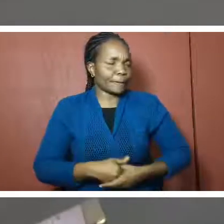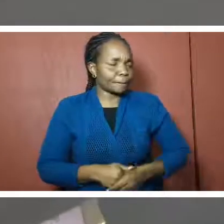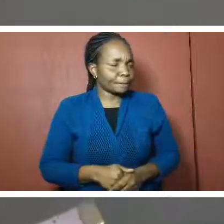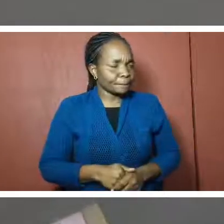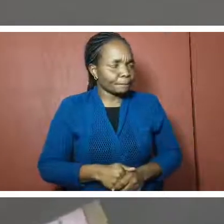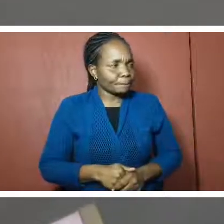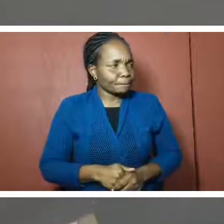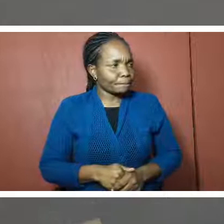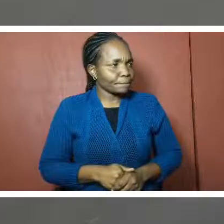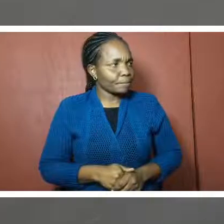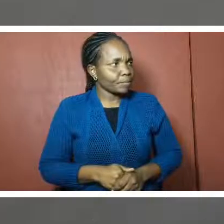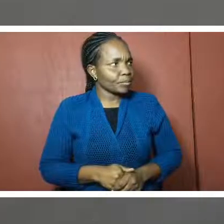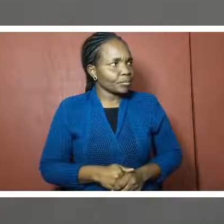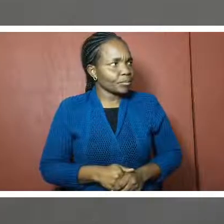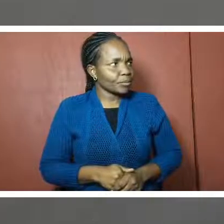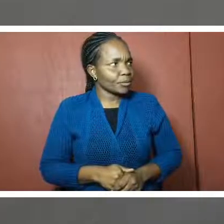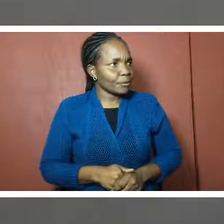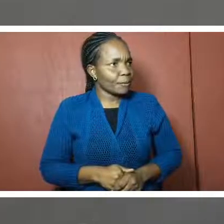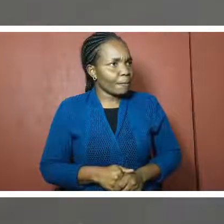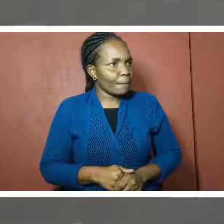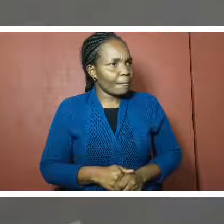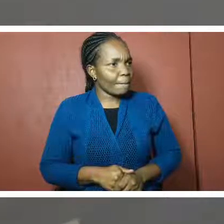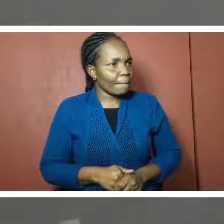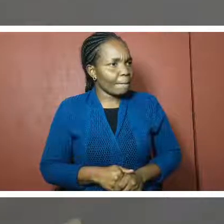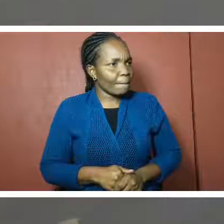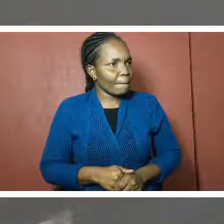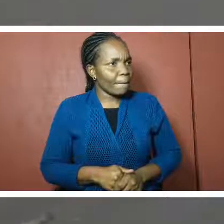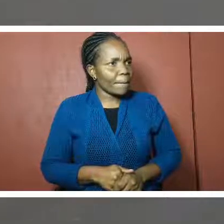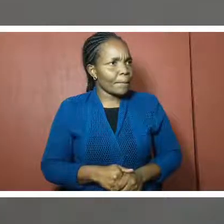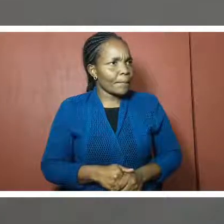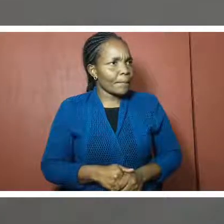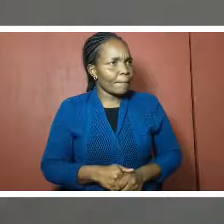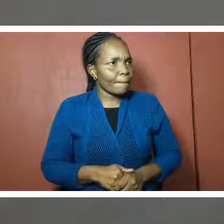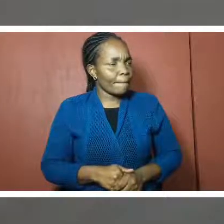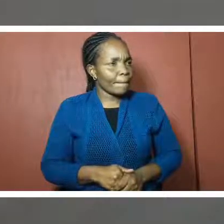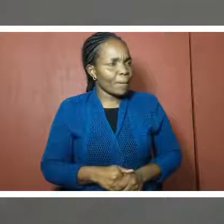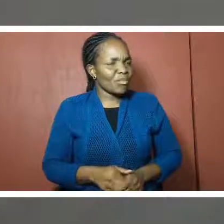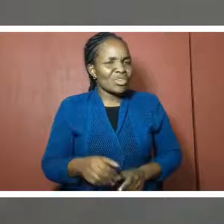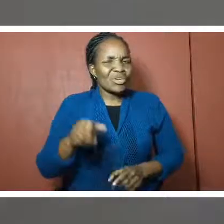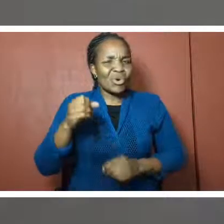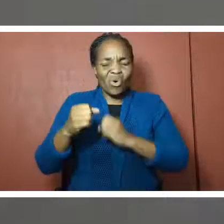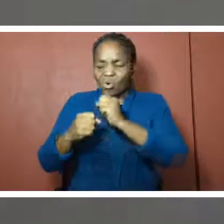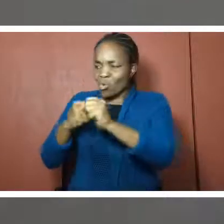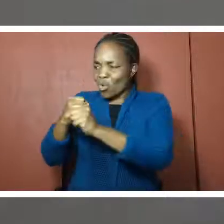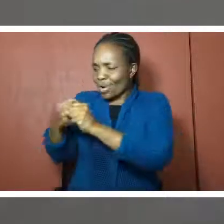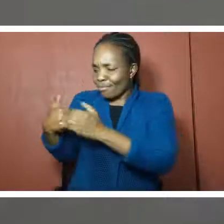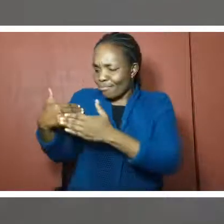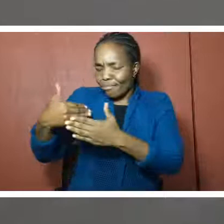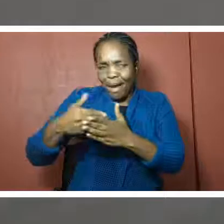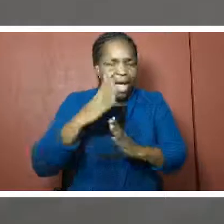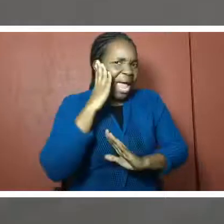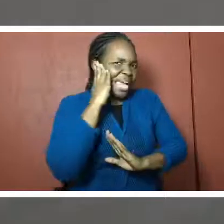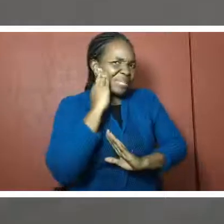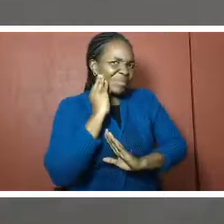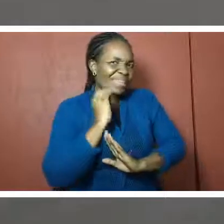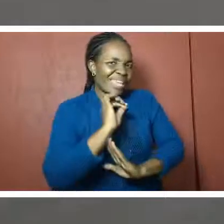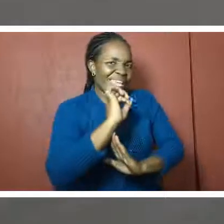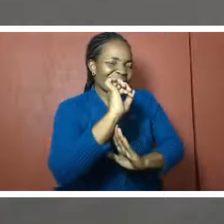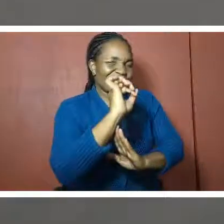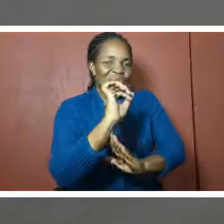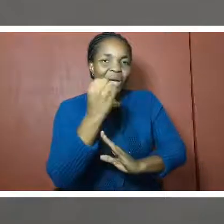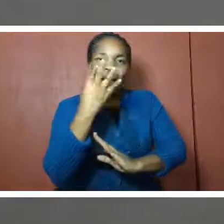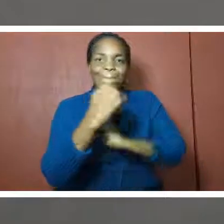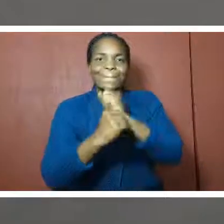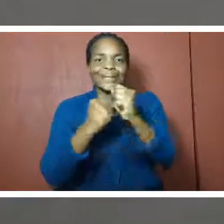So how long have you been a carpenter, and what inspired you to start? Okay. This is a